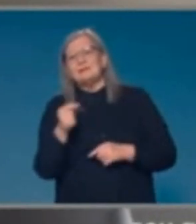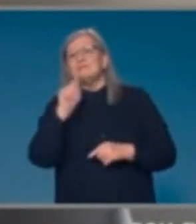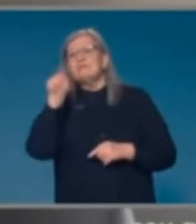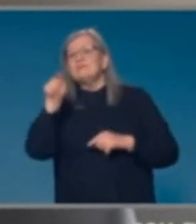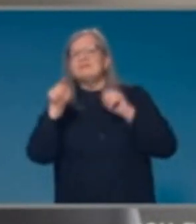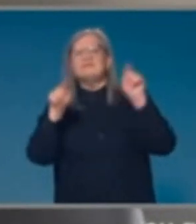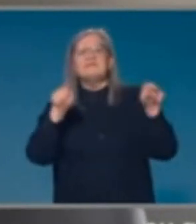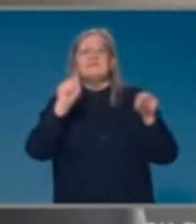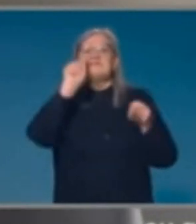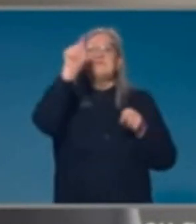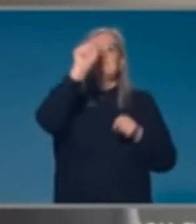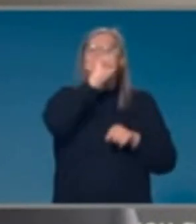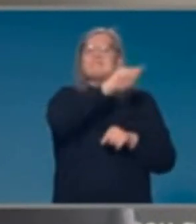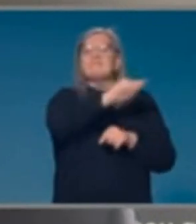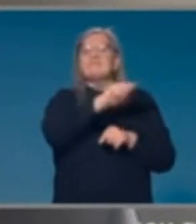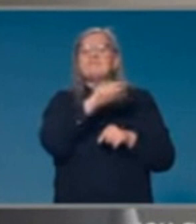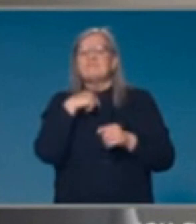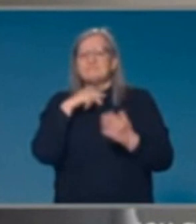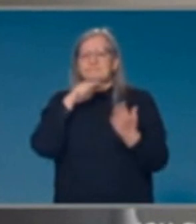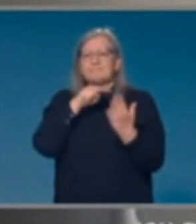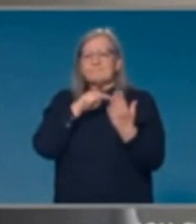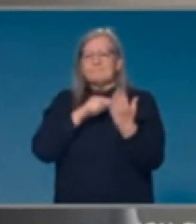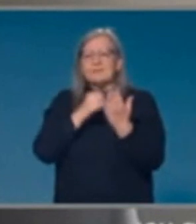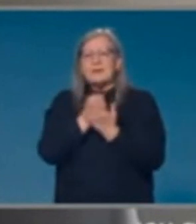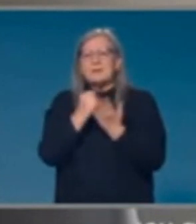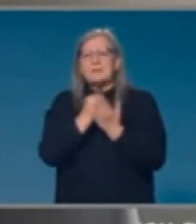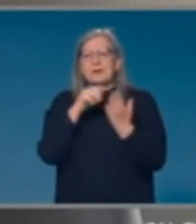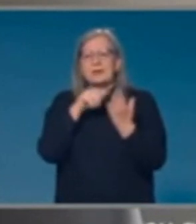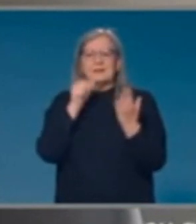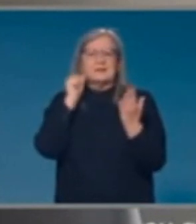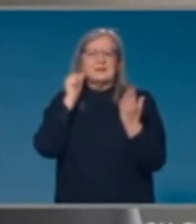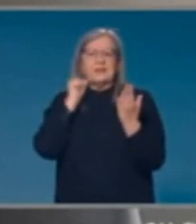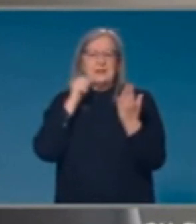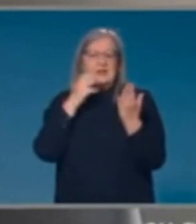only yesterday. We have very strong numbers in